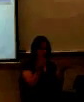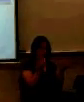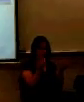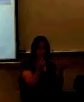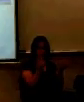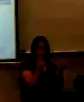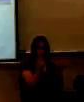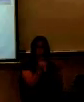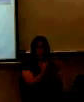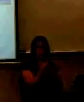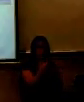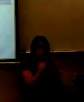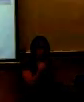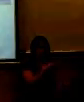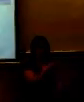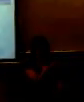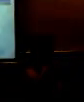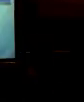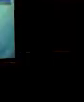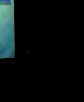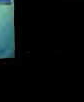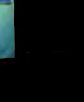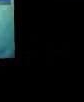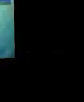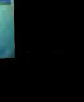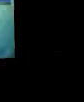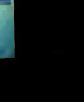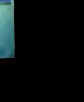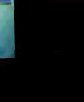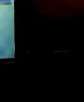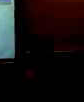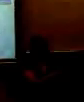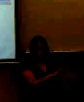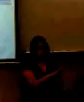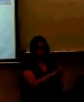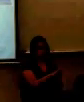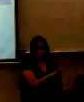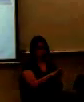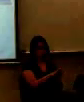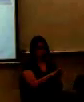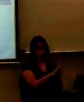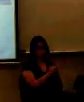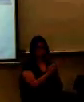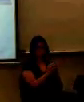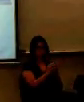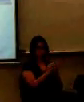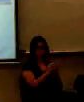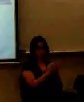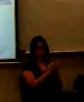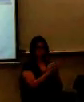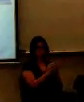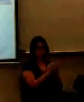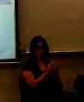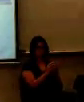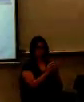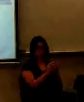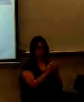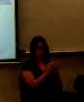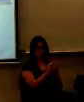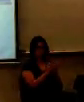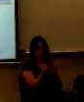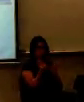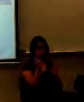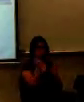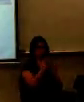And that's when we had Milford closed, and we had the Tuttle Ponds closed, ponds closed, Tuttle, and all that. Right.